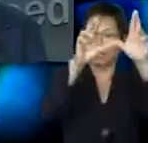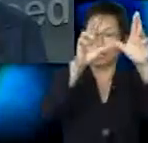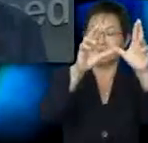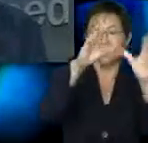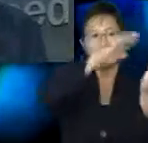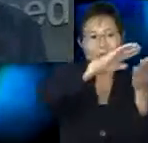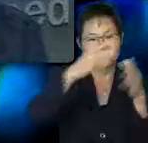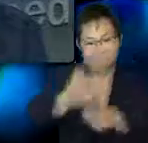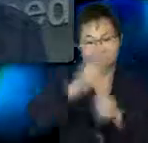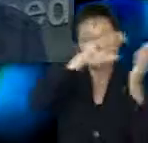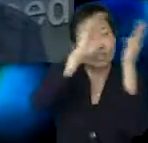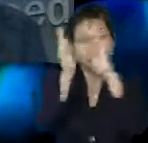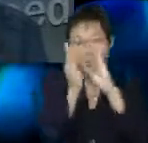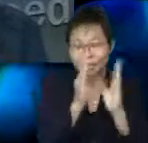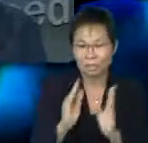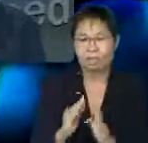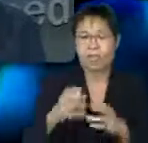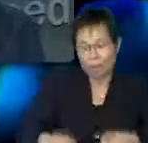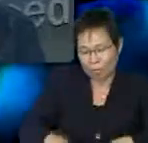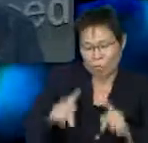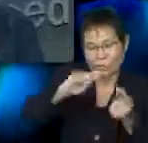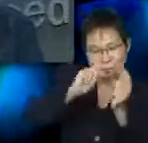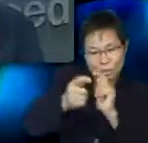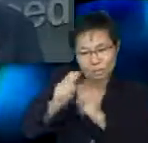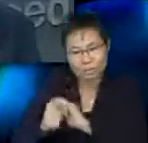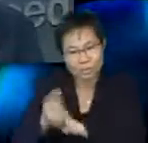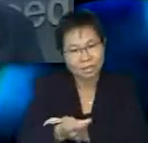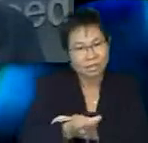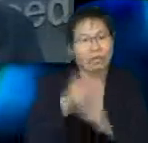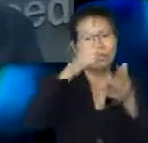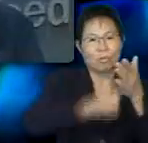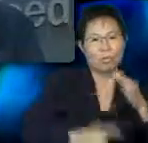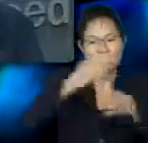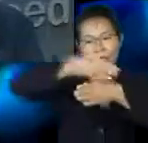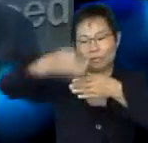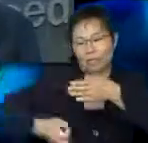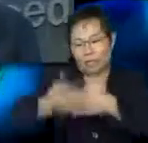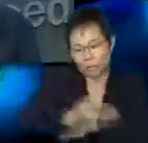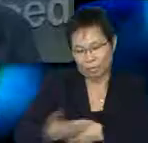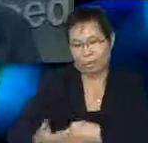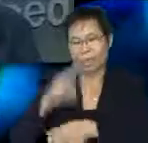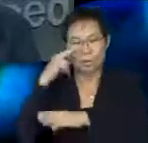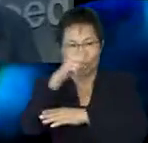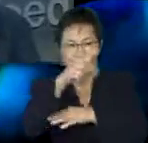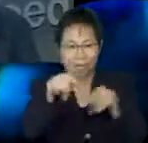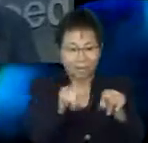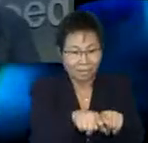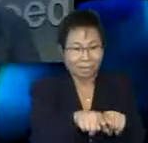taking shape, they have the opportunity to modify what the final product is going to look